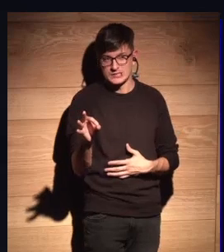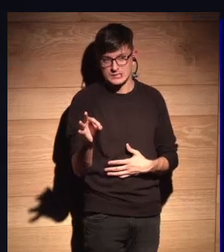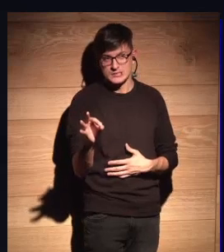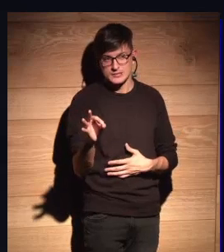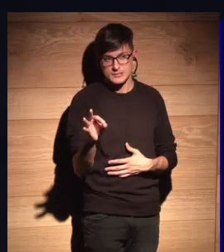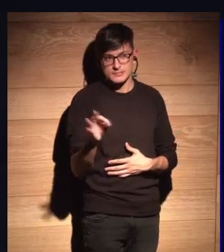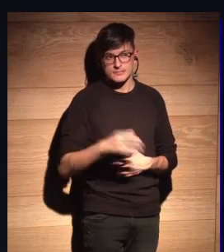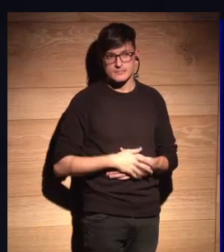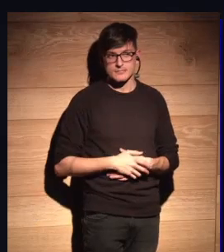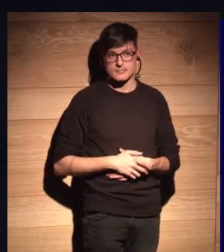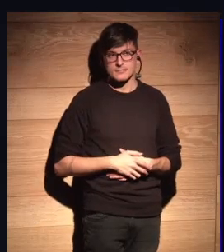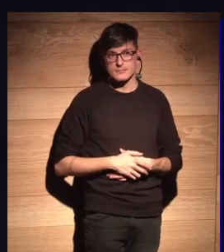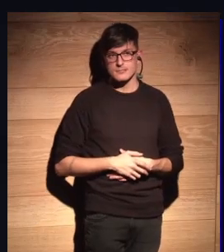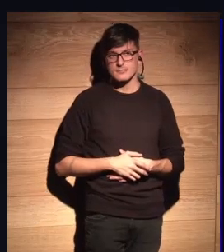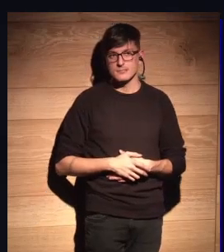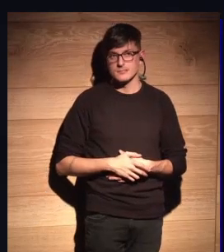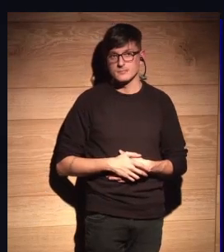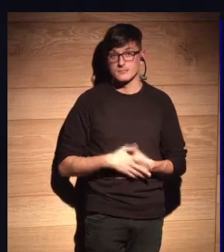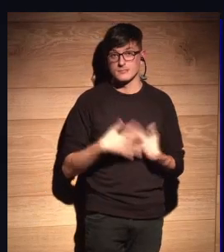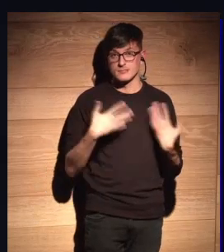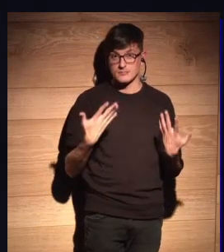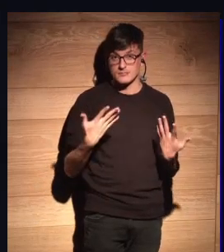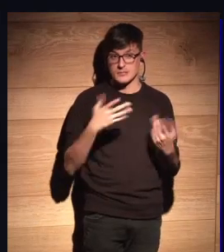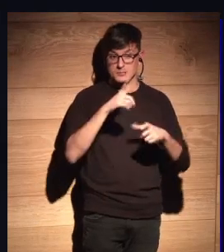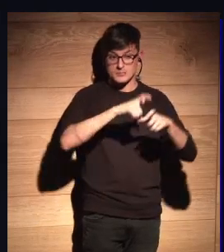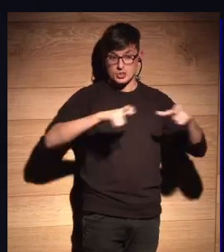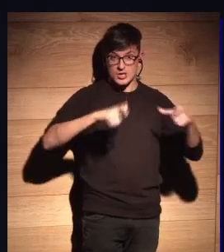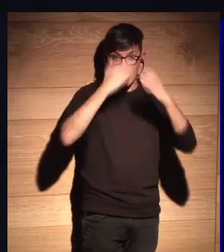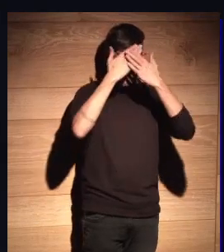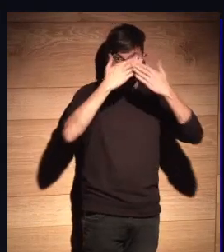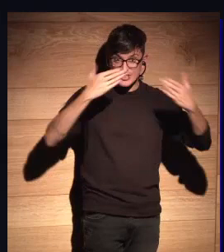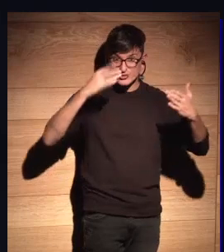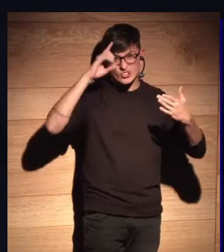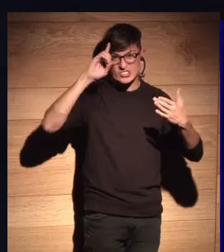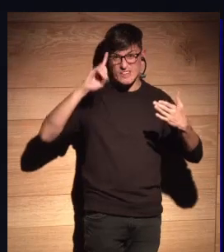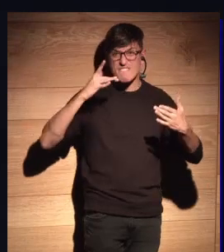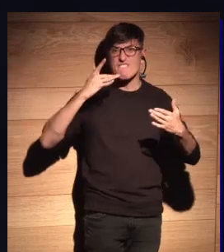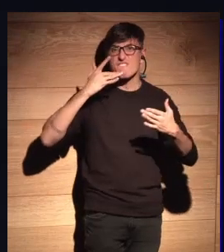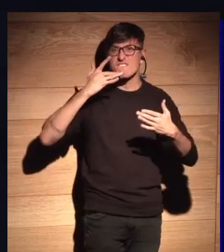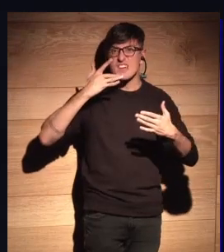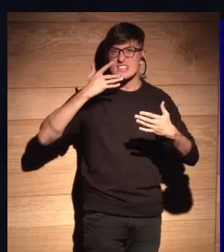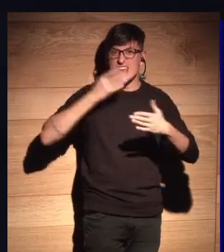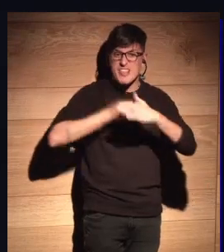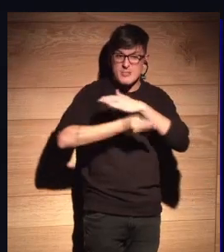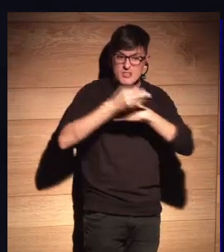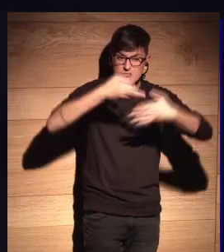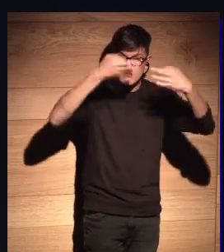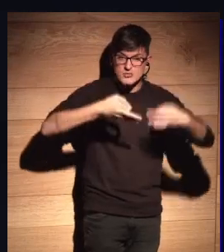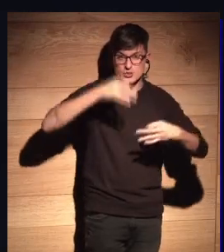Afghans never really know their exact birthday. They haven't Yeah. And the other thing was that the